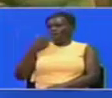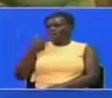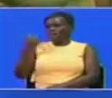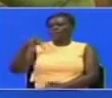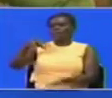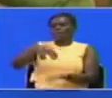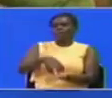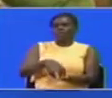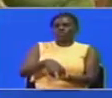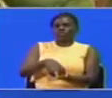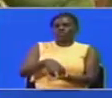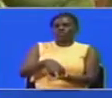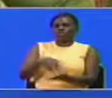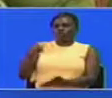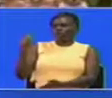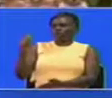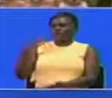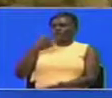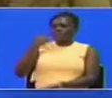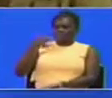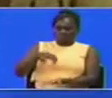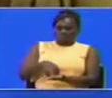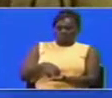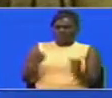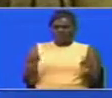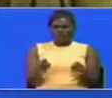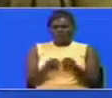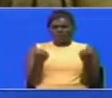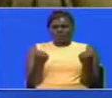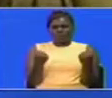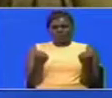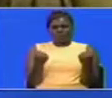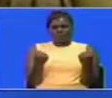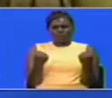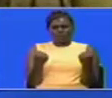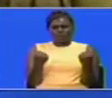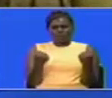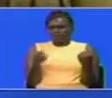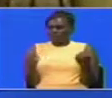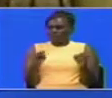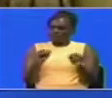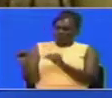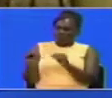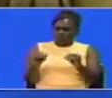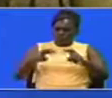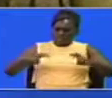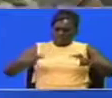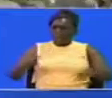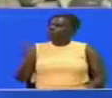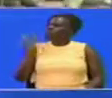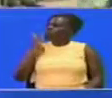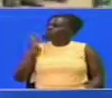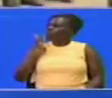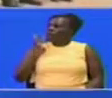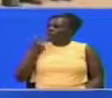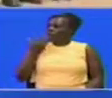place, and the Tuken, they are in a better place. So that's what happened. So the pastoralists migrate looking for water and pasture. So when you say they're in a